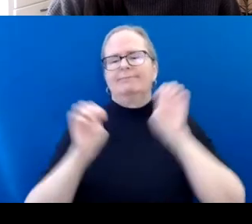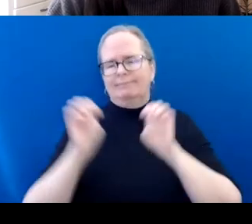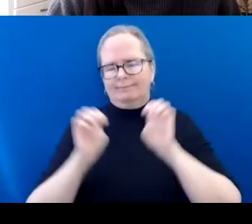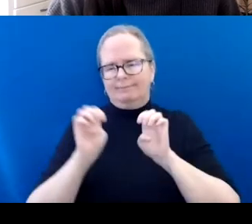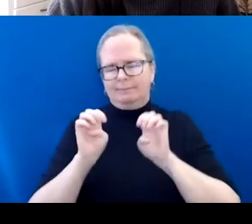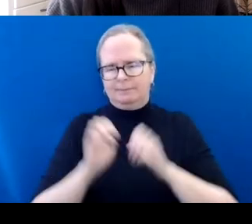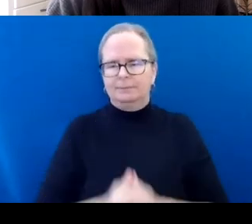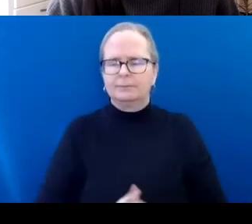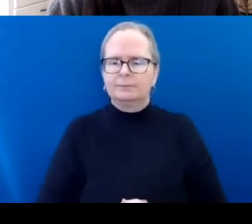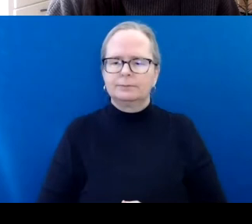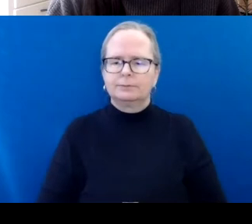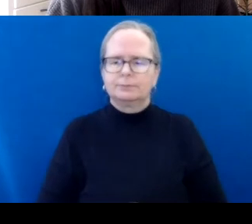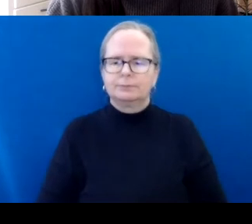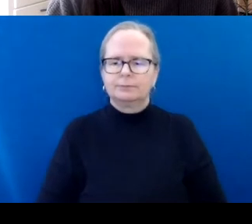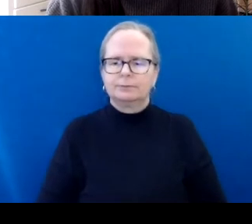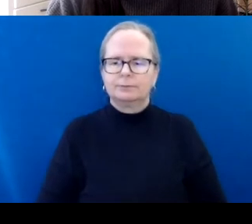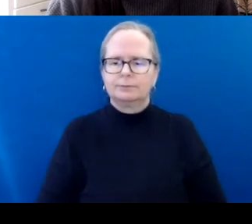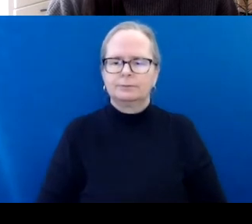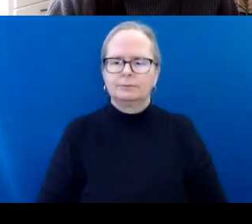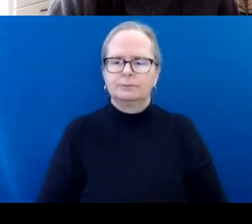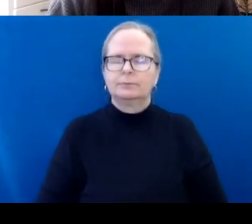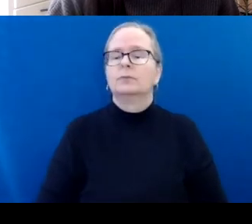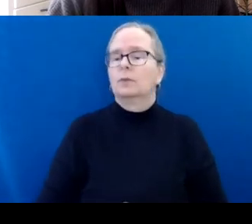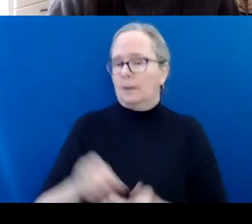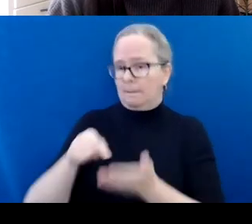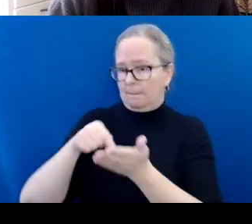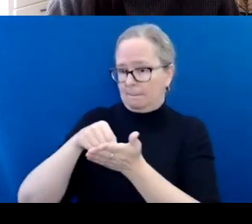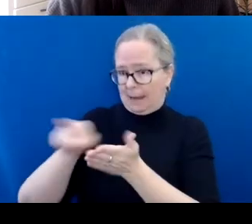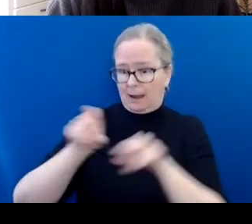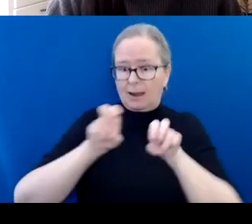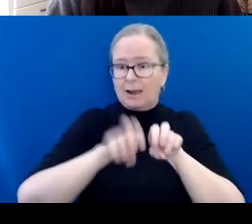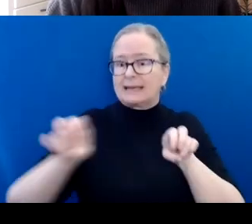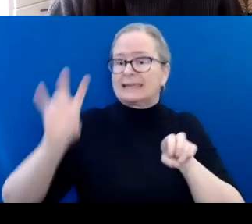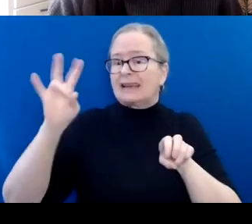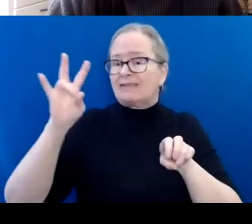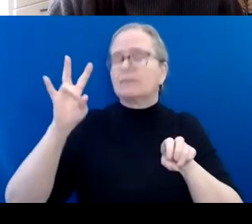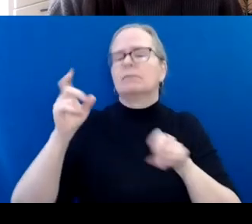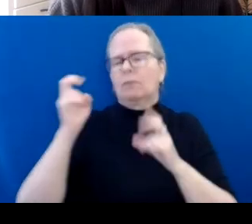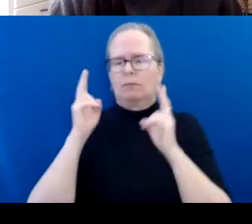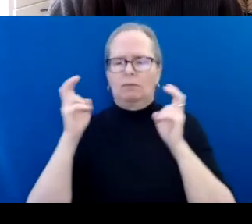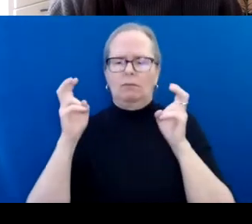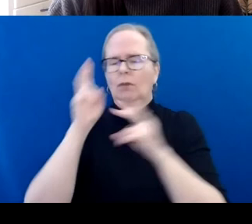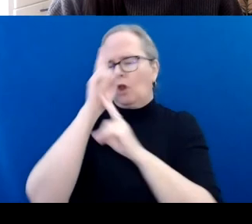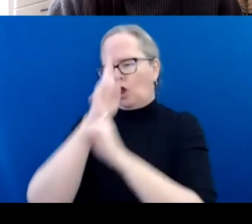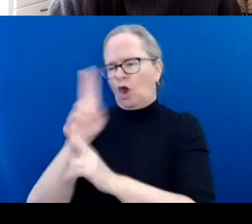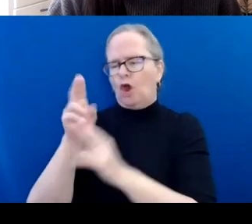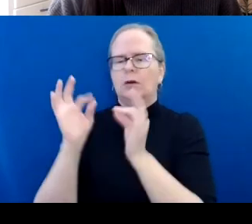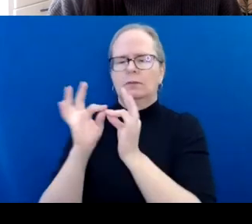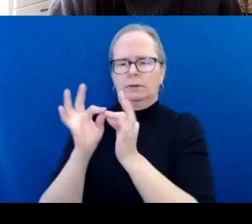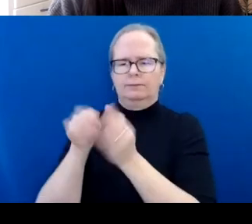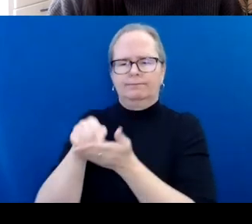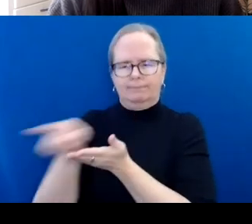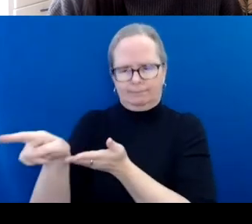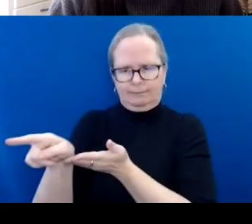We pay assessors an honorarium to serve on any of our committees. This honorarium has been increased from past years